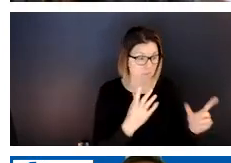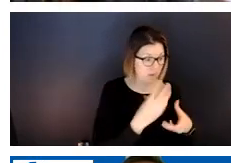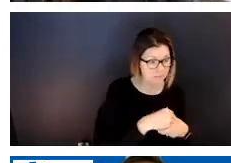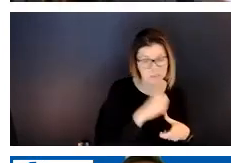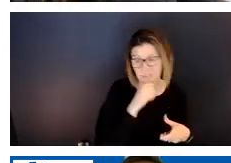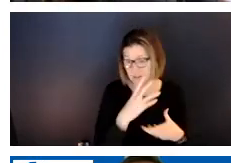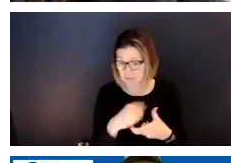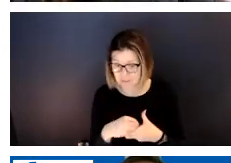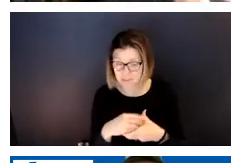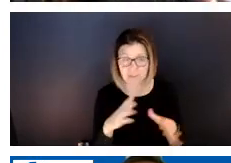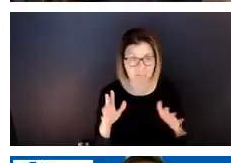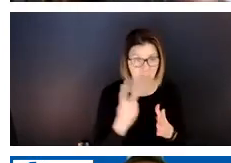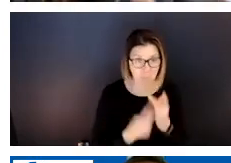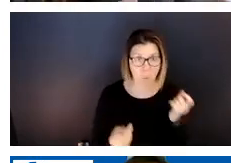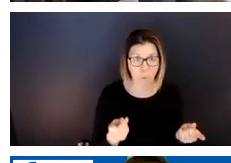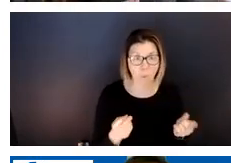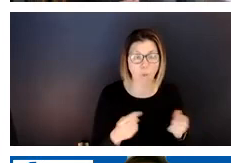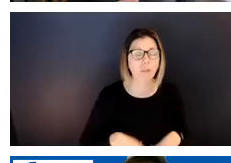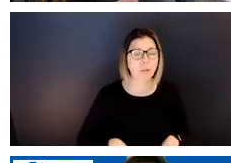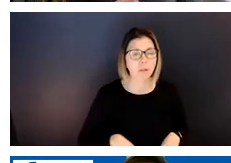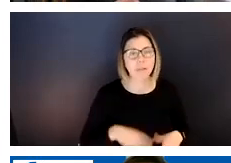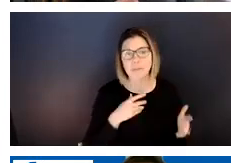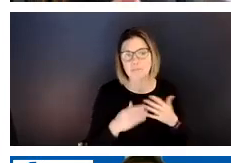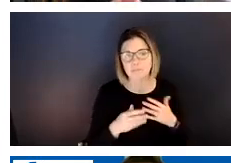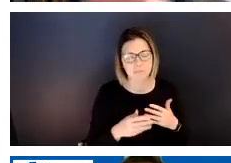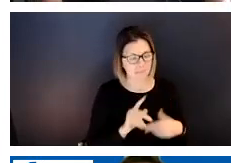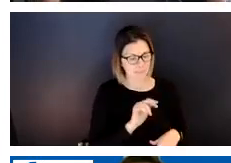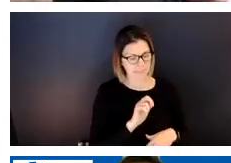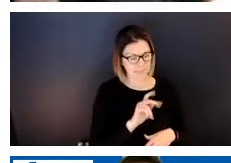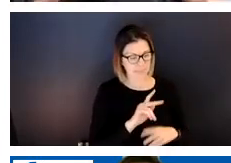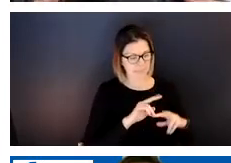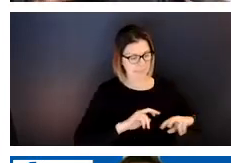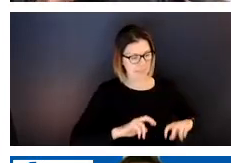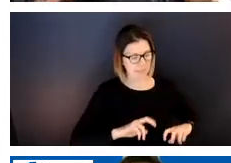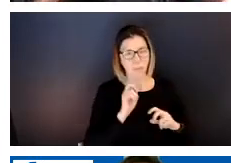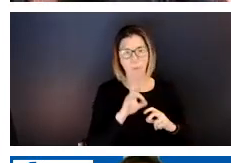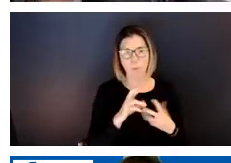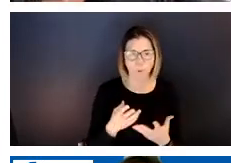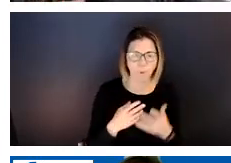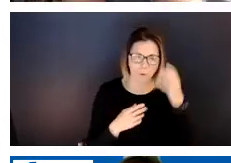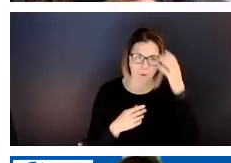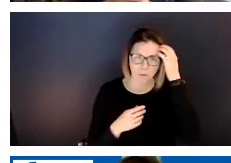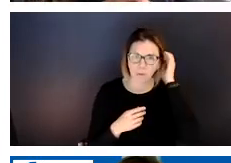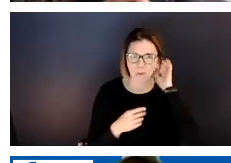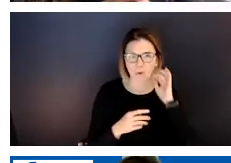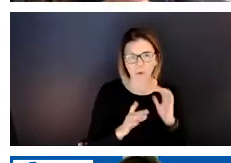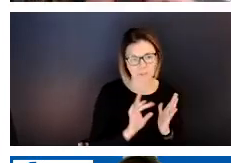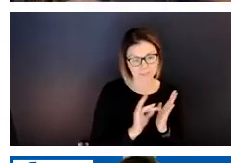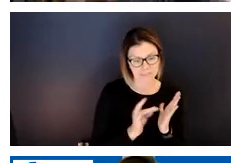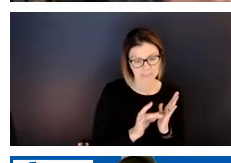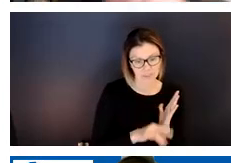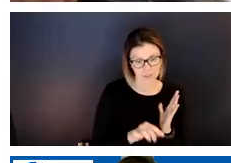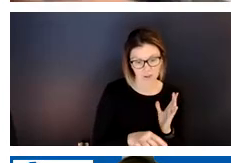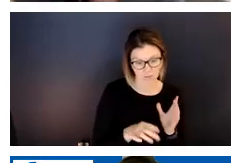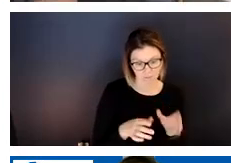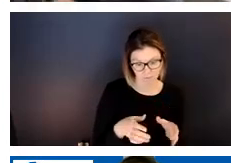for autistics, whether that is a task analysis, whether it is some sort of sticker dot on the floor